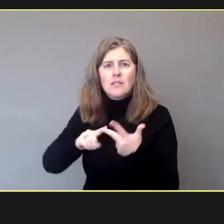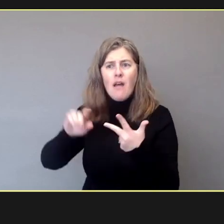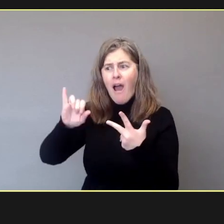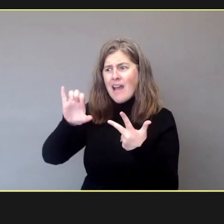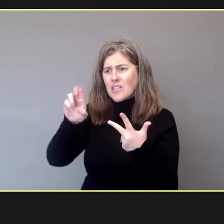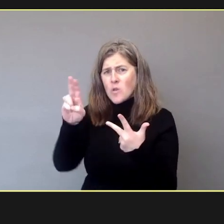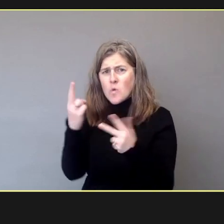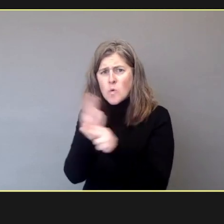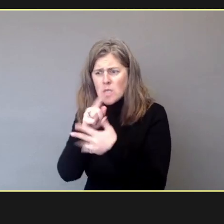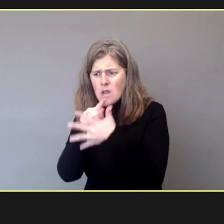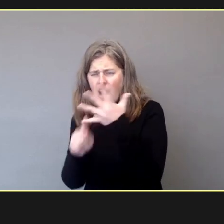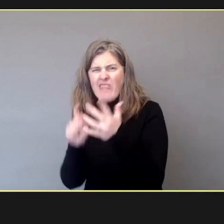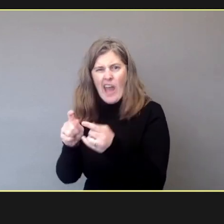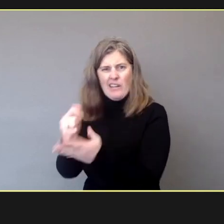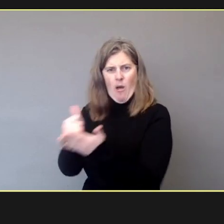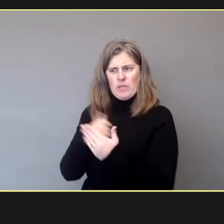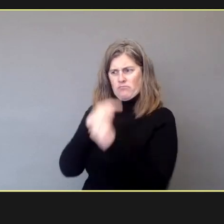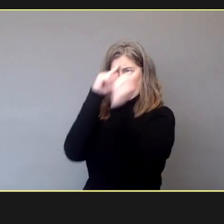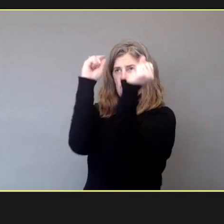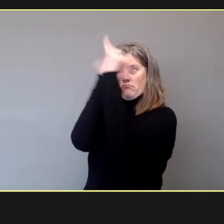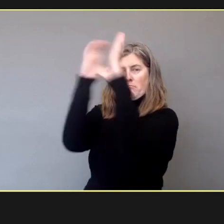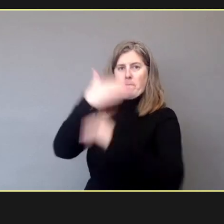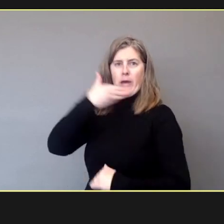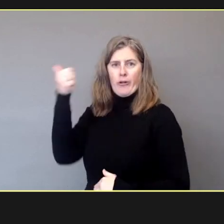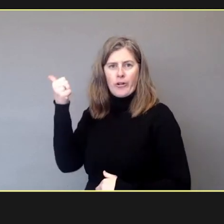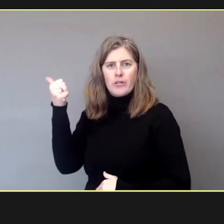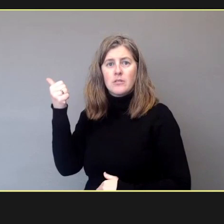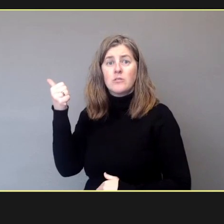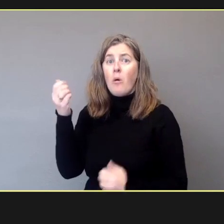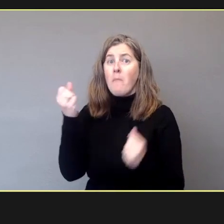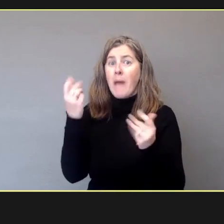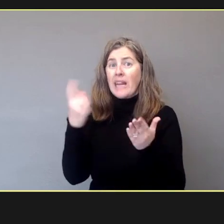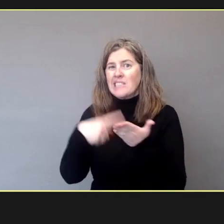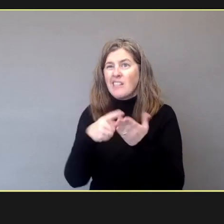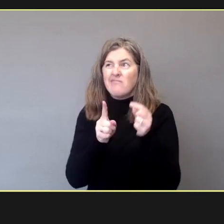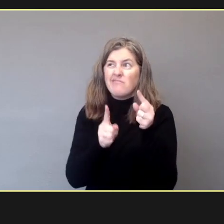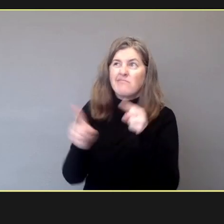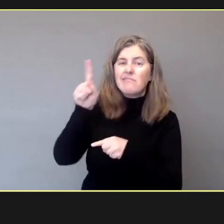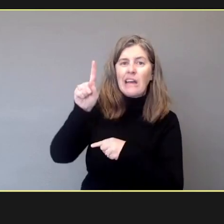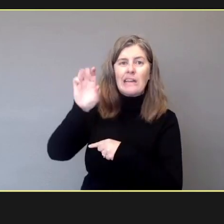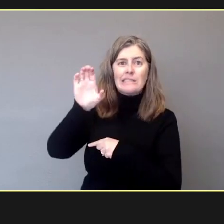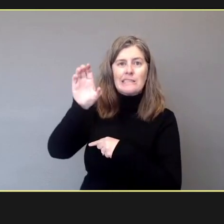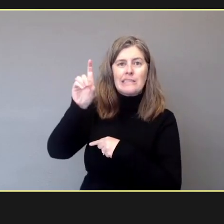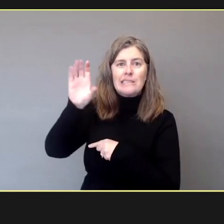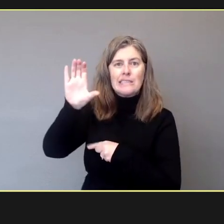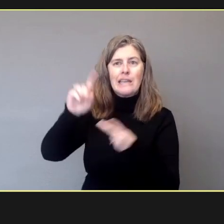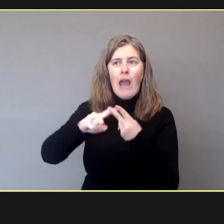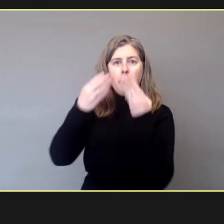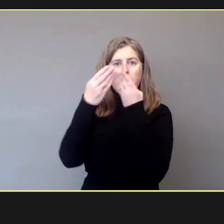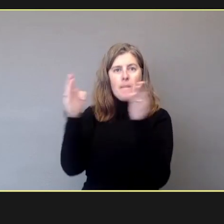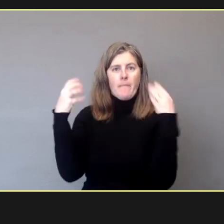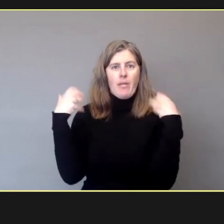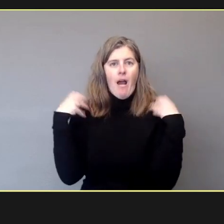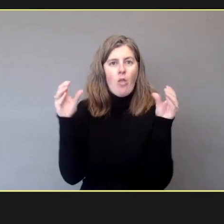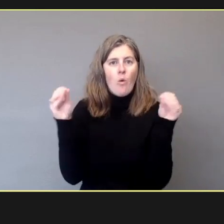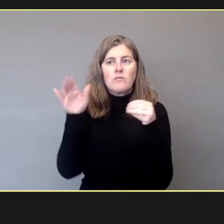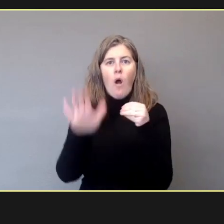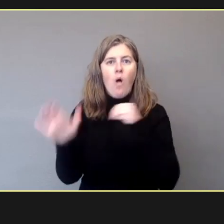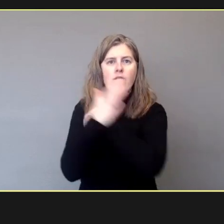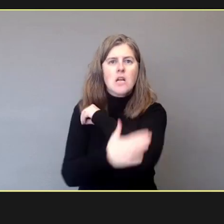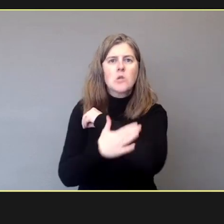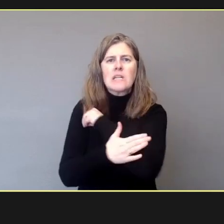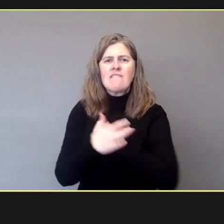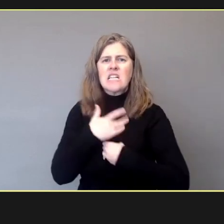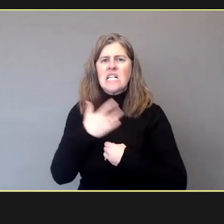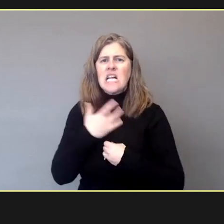so there's a lot of discussions at the CDC and public health organizations around the country to moving to